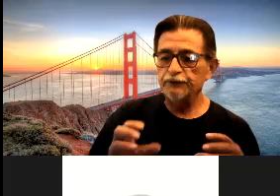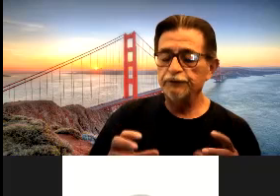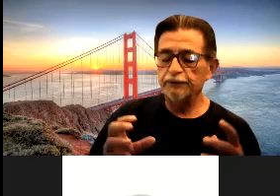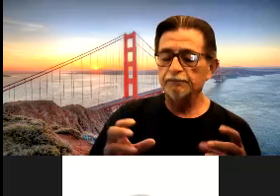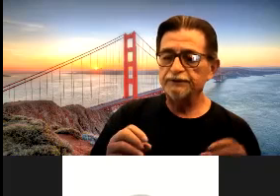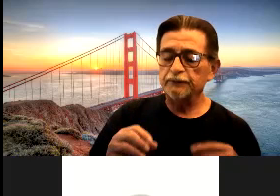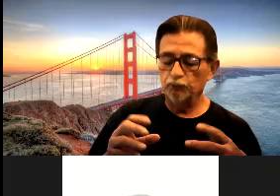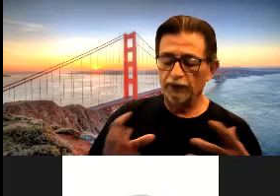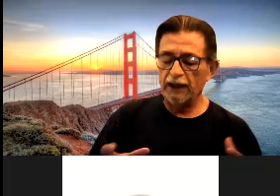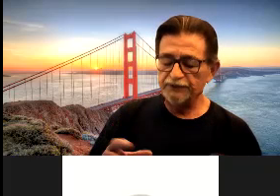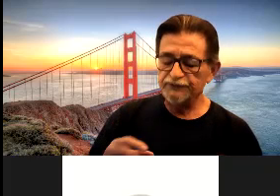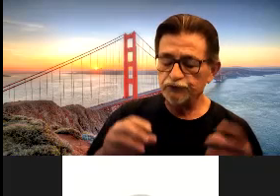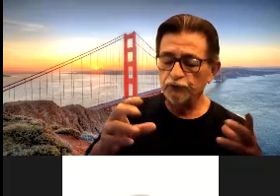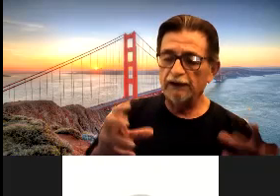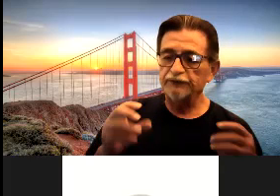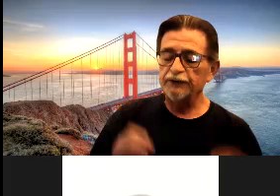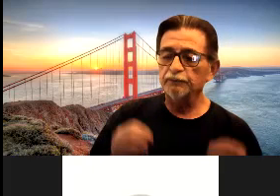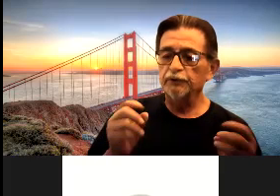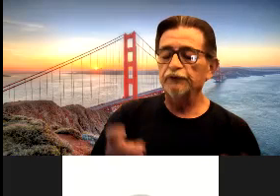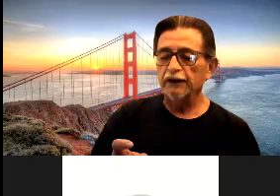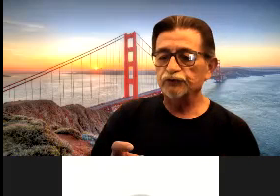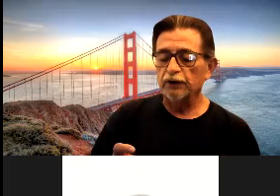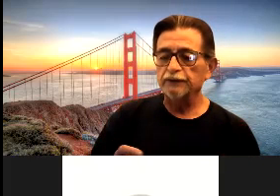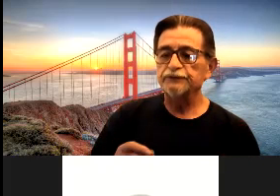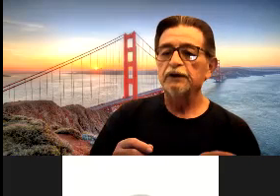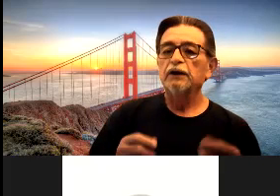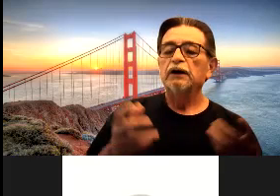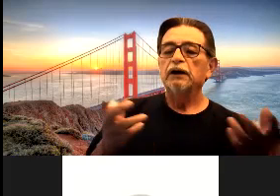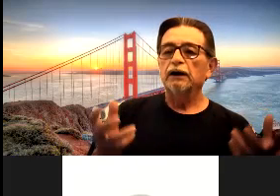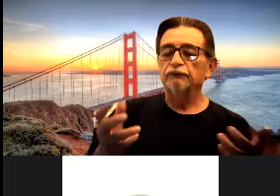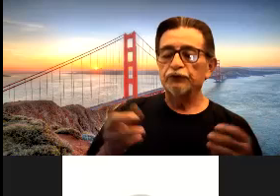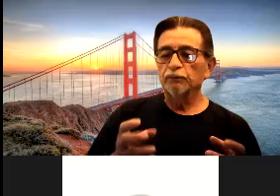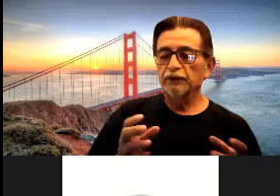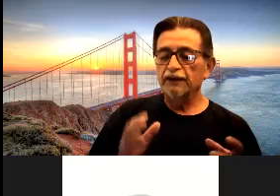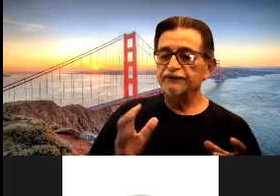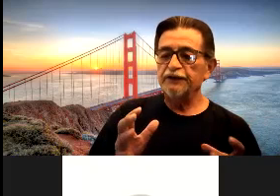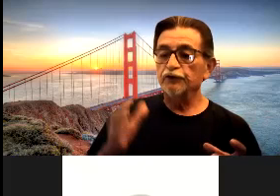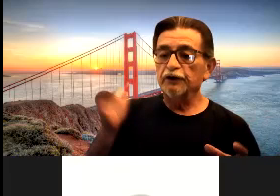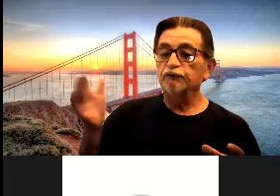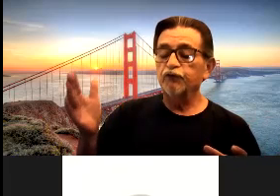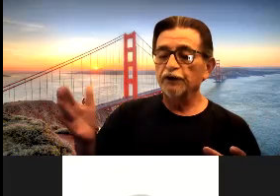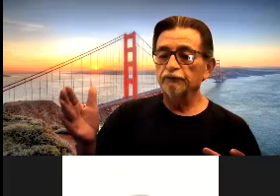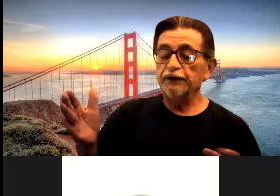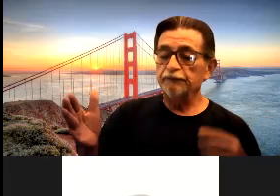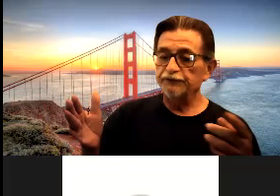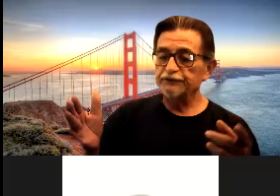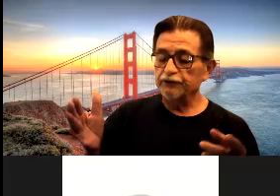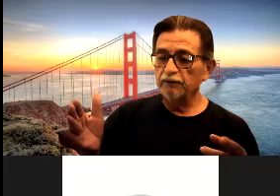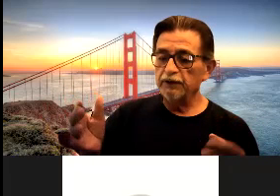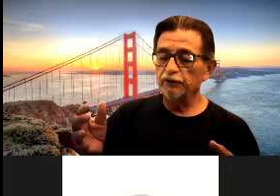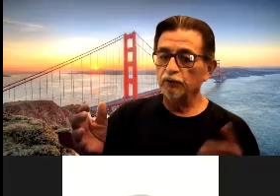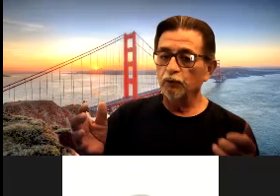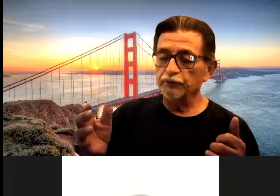electrons, that means what happens is you have the number of electrons of the noble gas either in front of it if